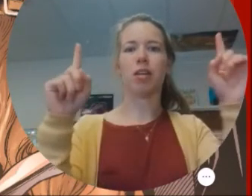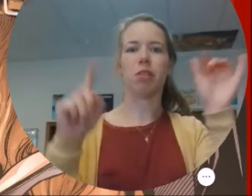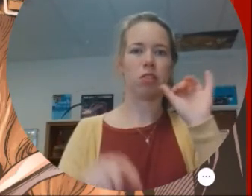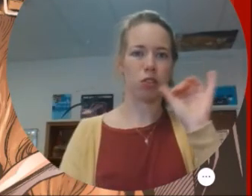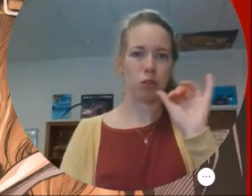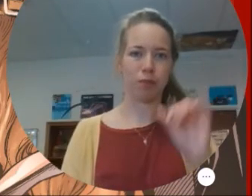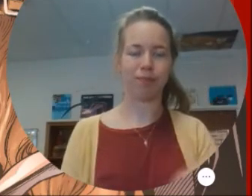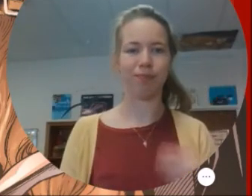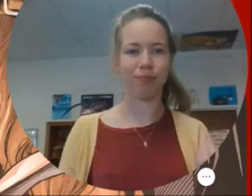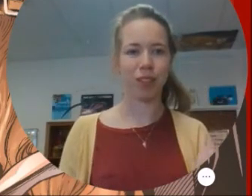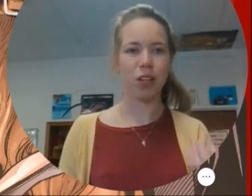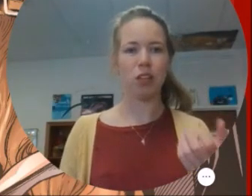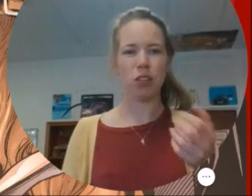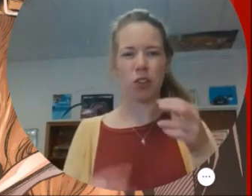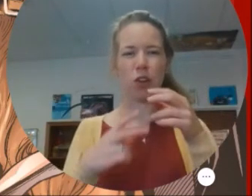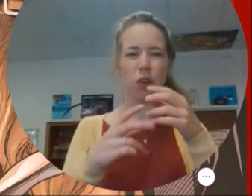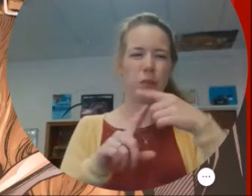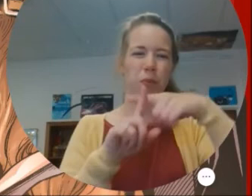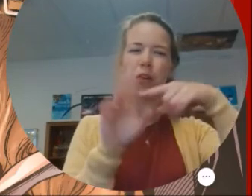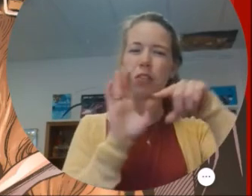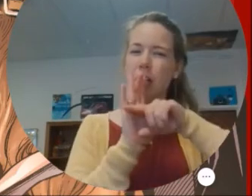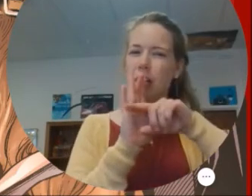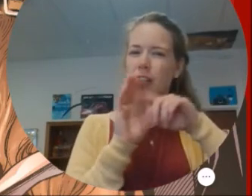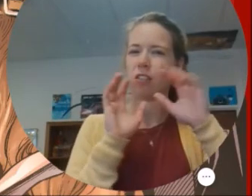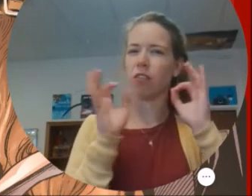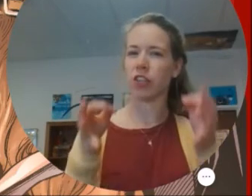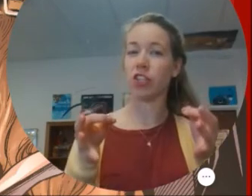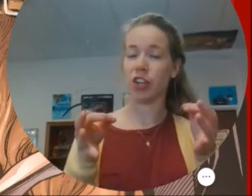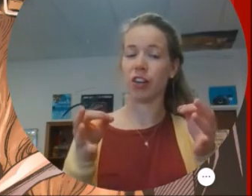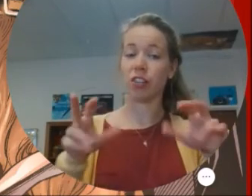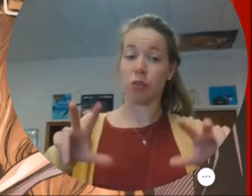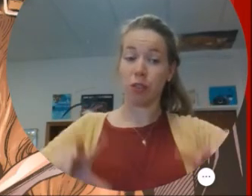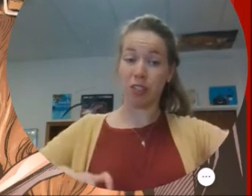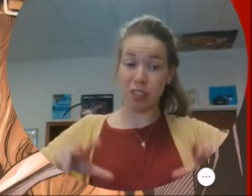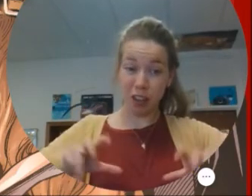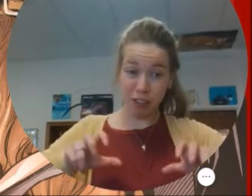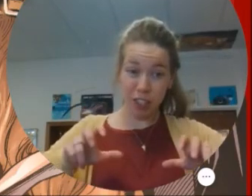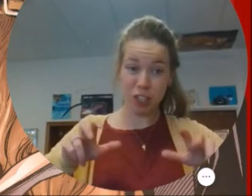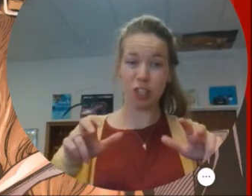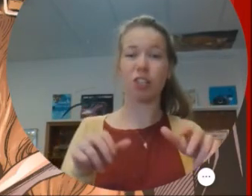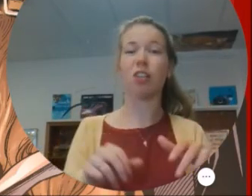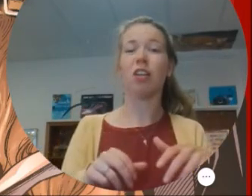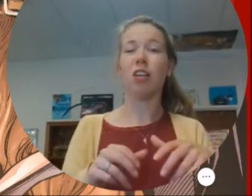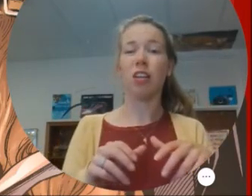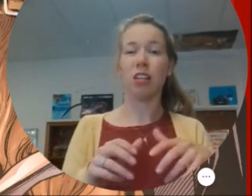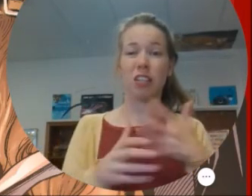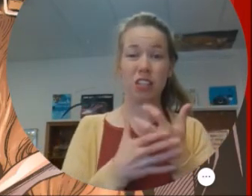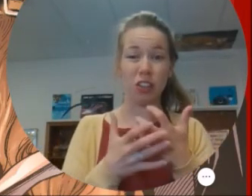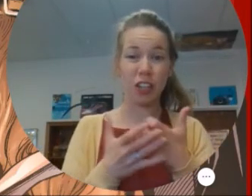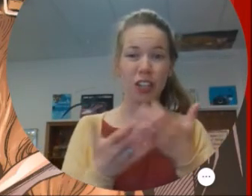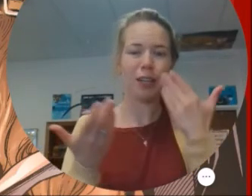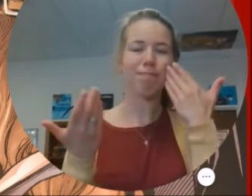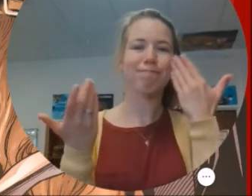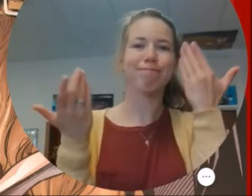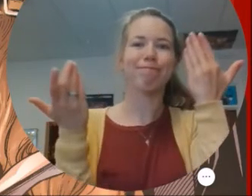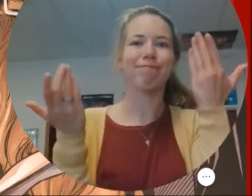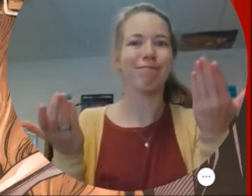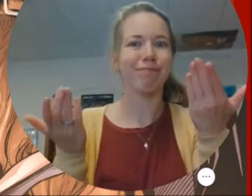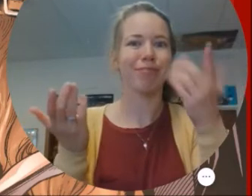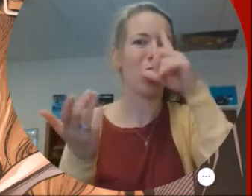become famous too. So pros and cons for sure. So is he selfish? Is he